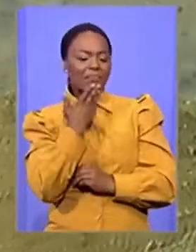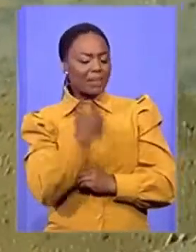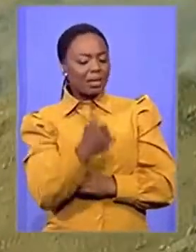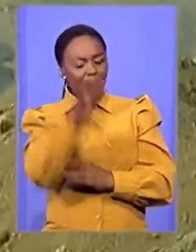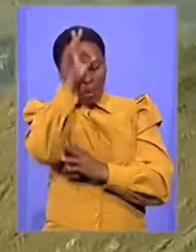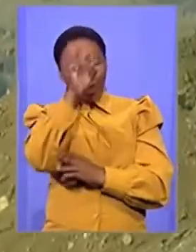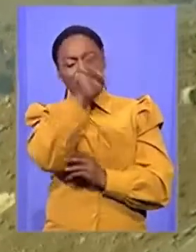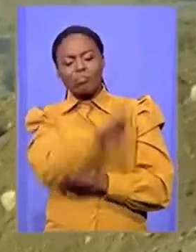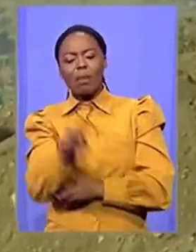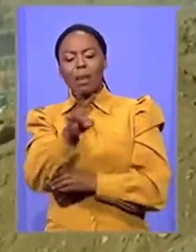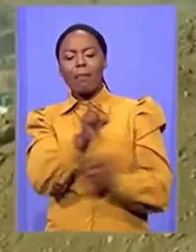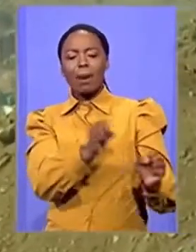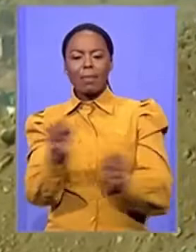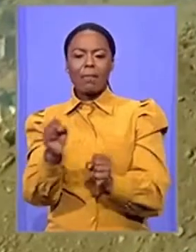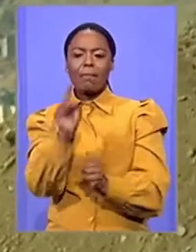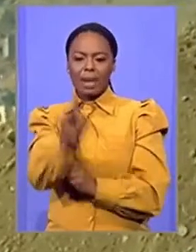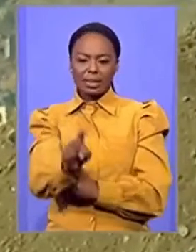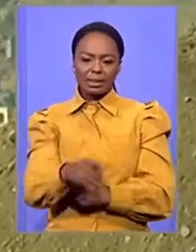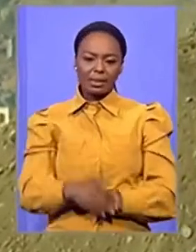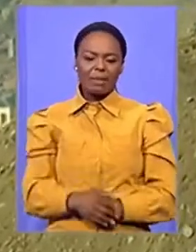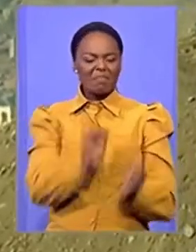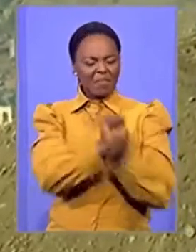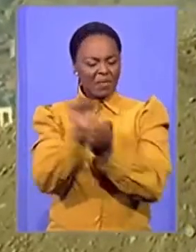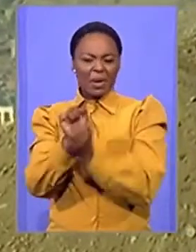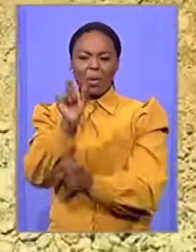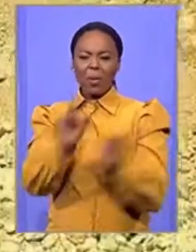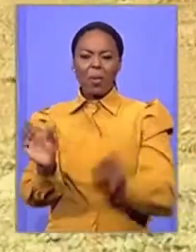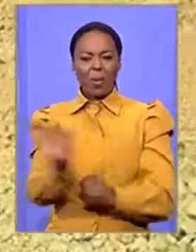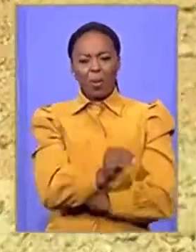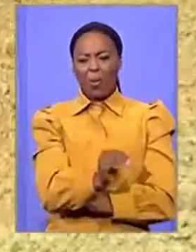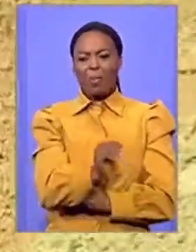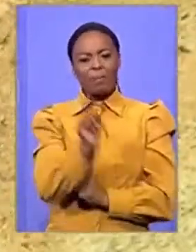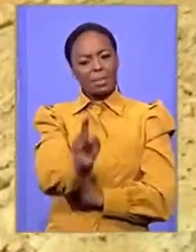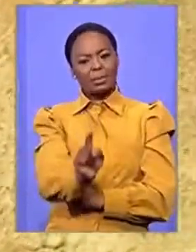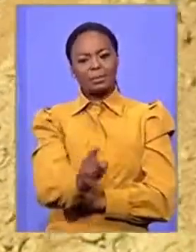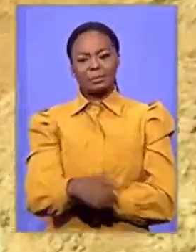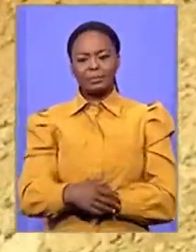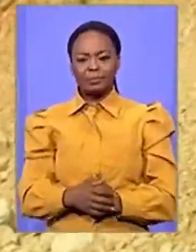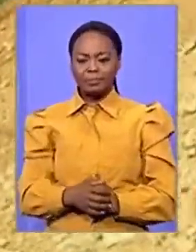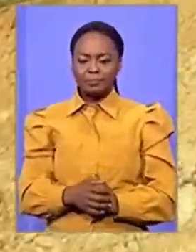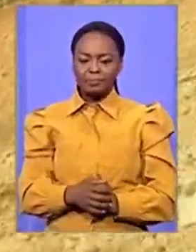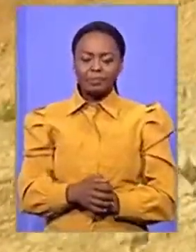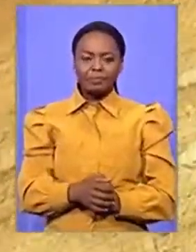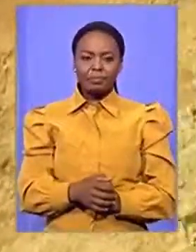letsogo go lega bao ba amegago. Ke Mahlatse Phaladi wa ditaba tša SABC a Thoko.